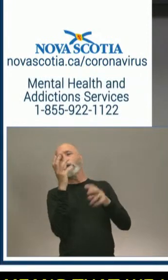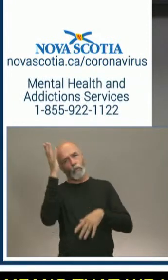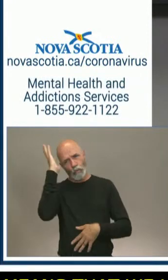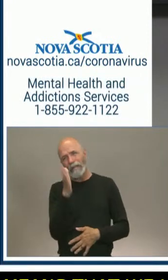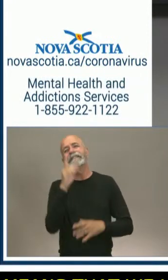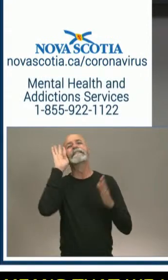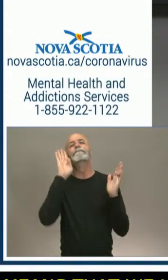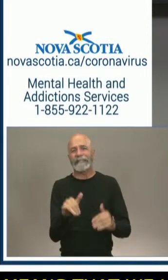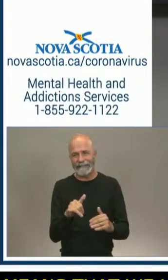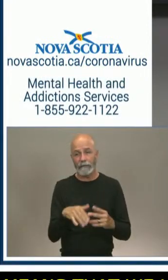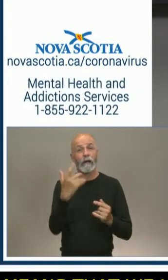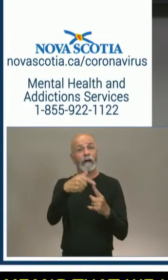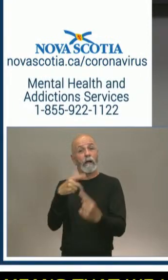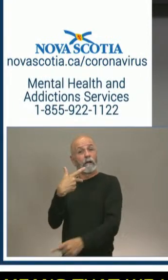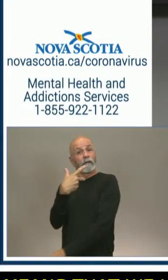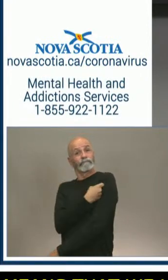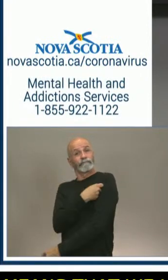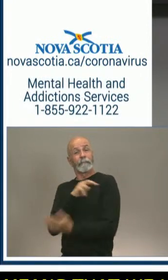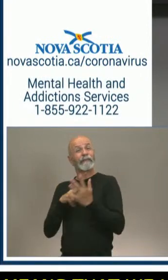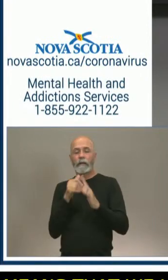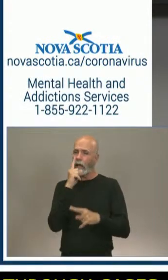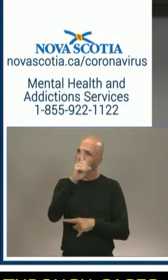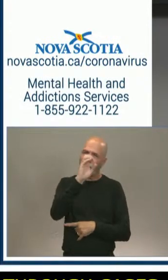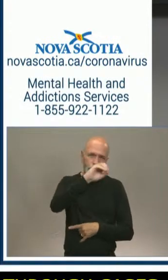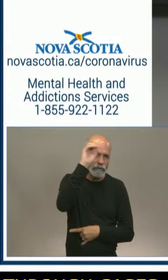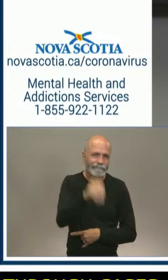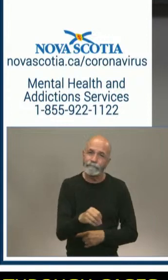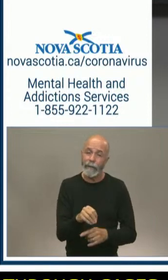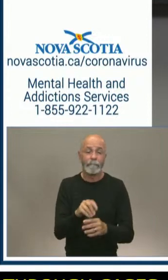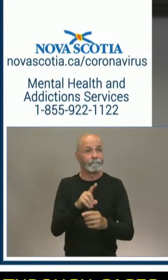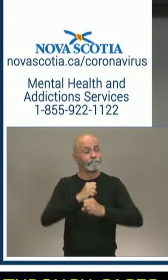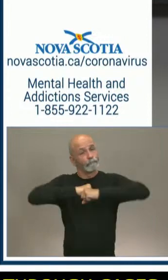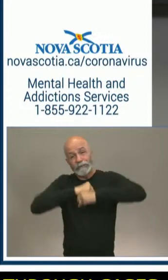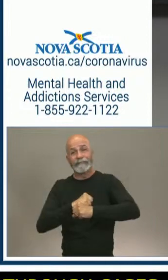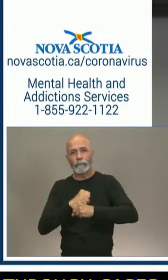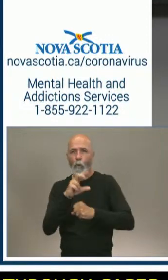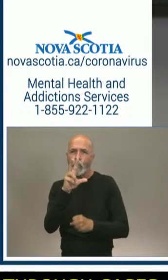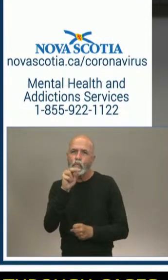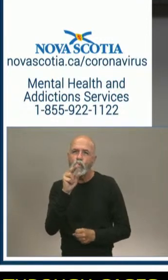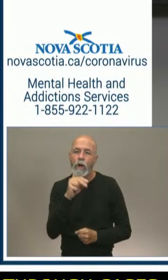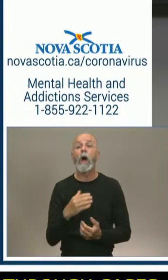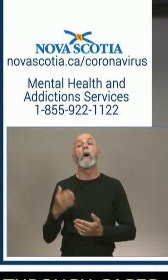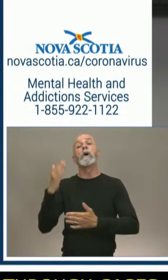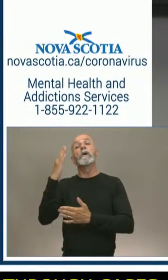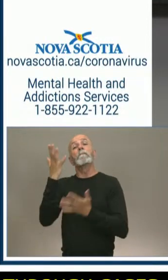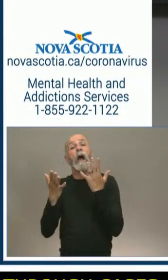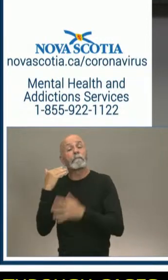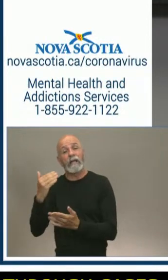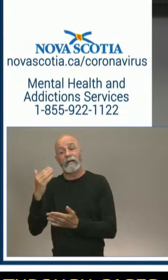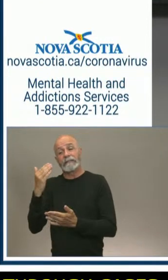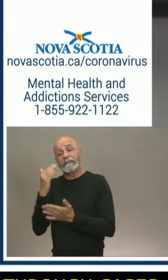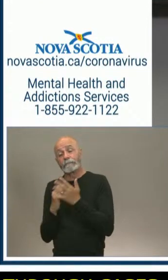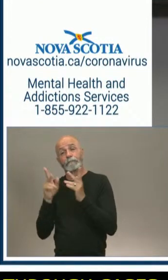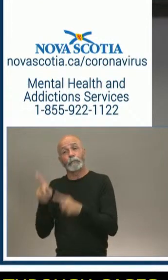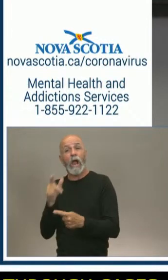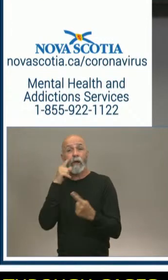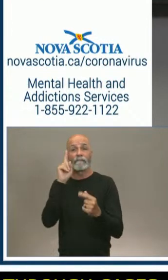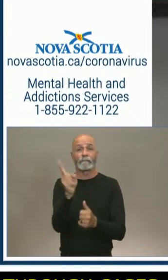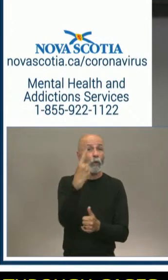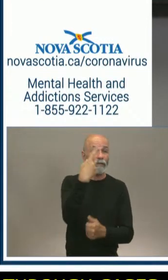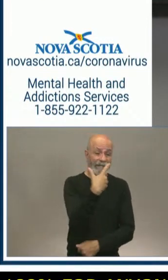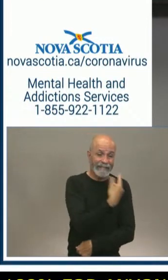going to be some people who, despite being considered fully 1-dose vaccinated